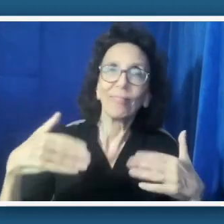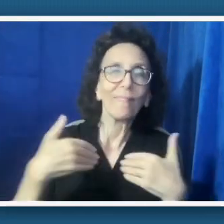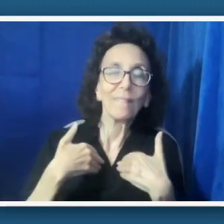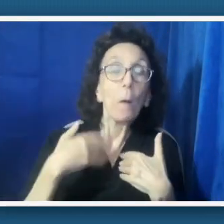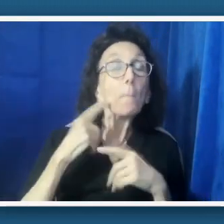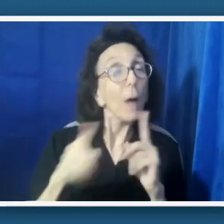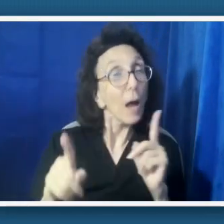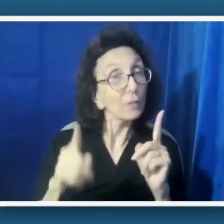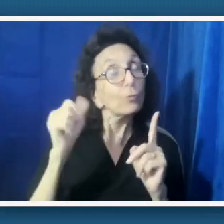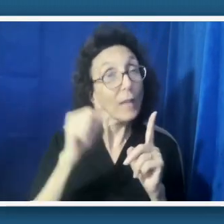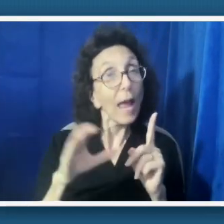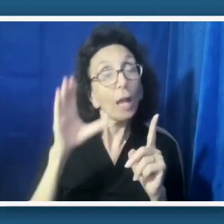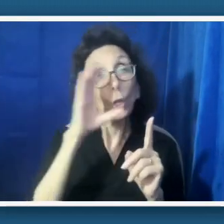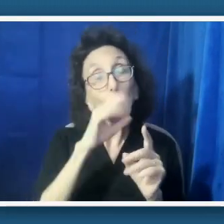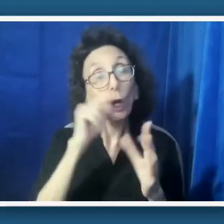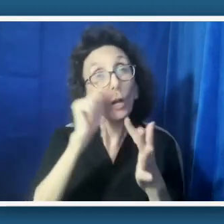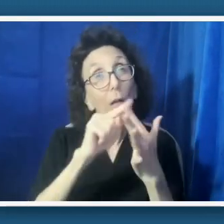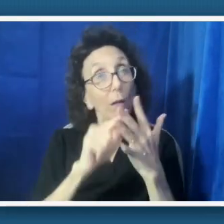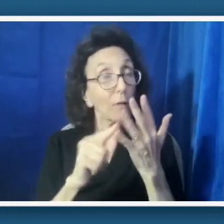to look.